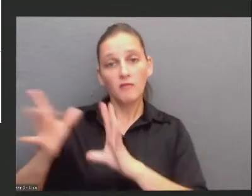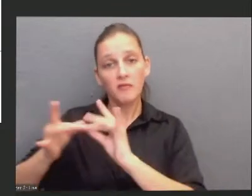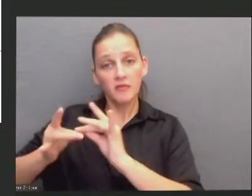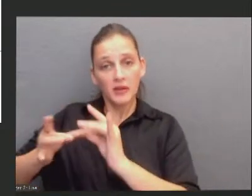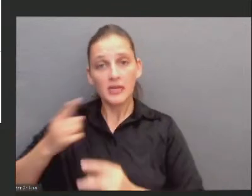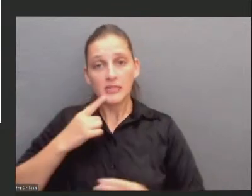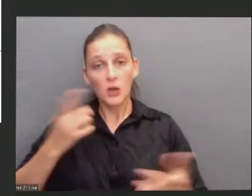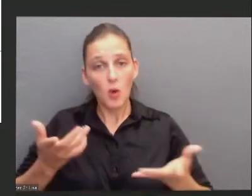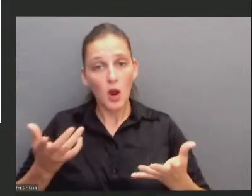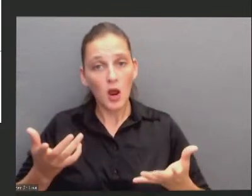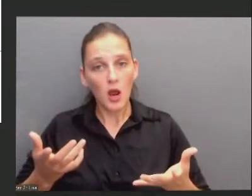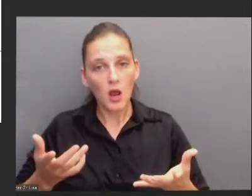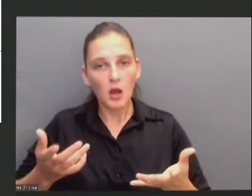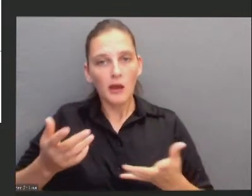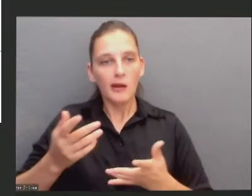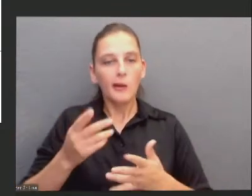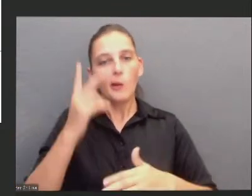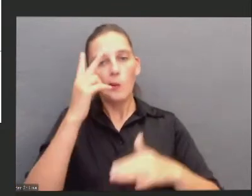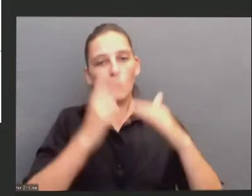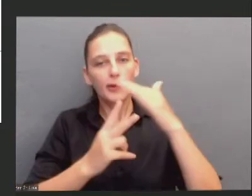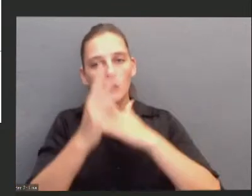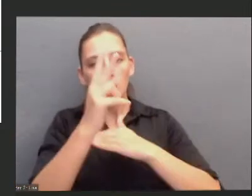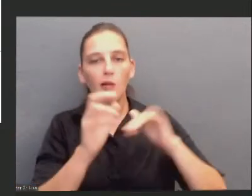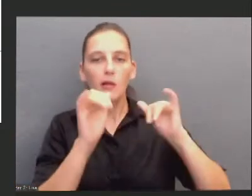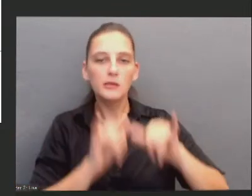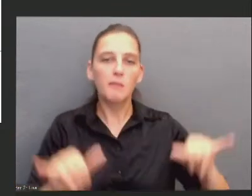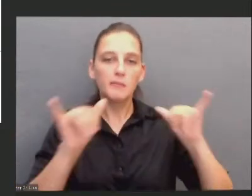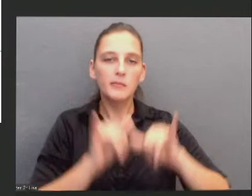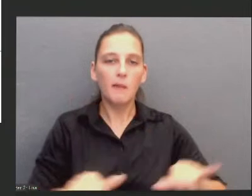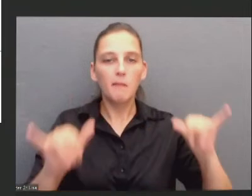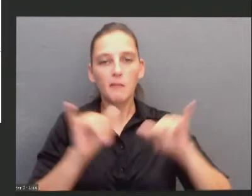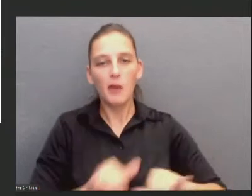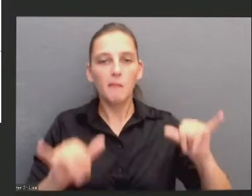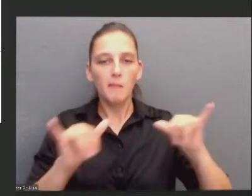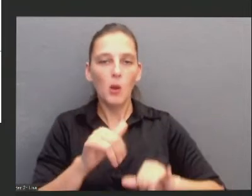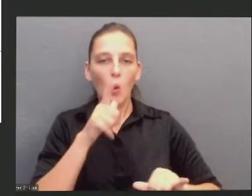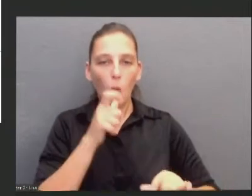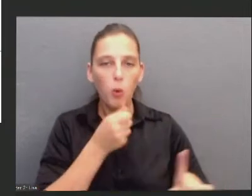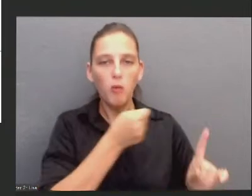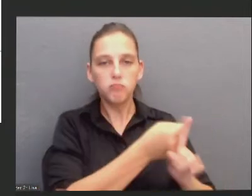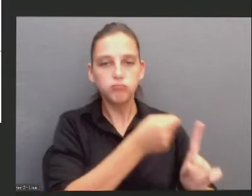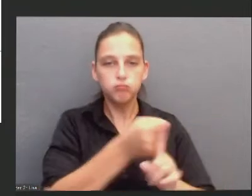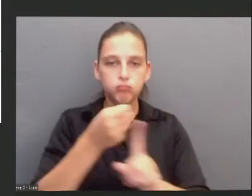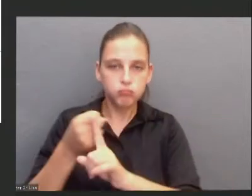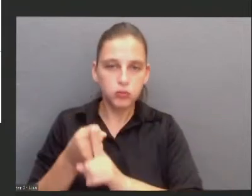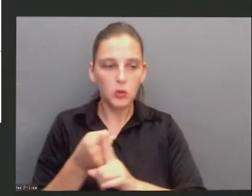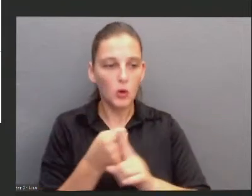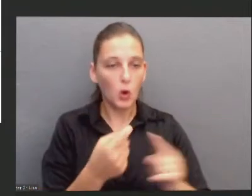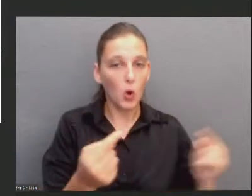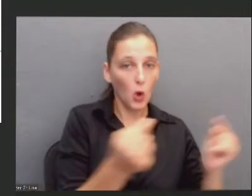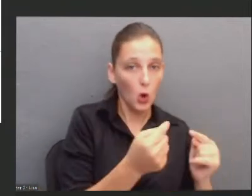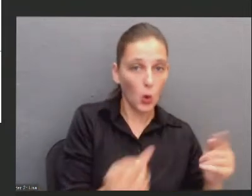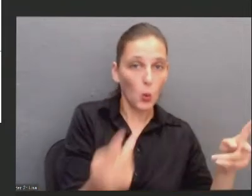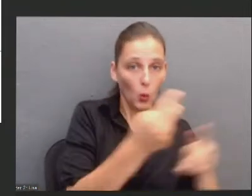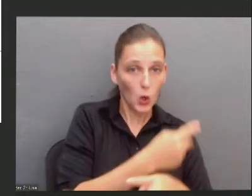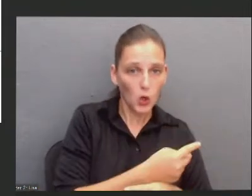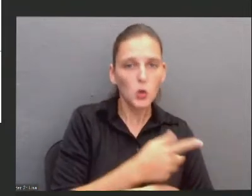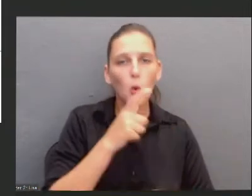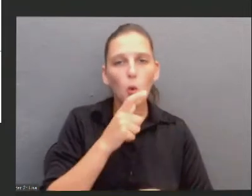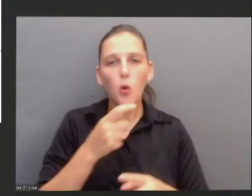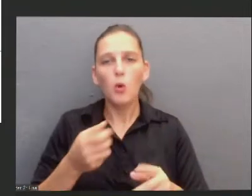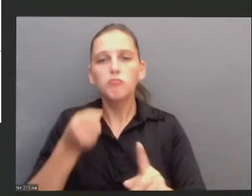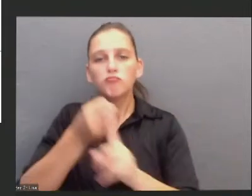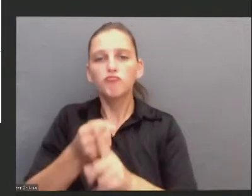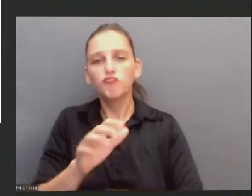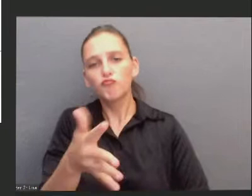the predictable pattern of who is harmed first and who is harmed worst during a pandemic. And I